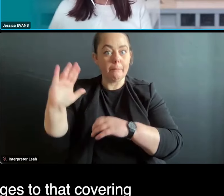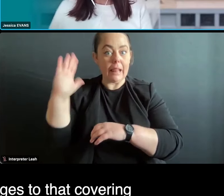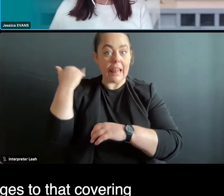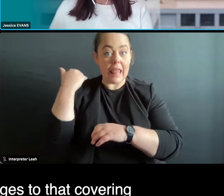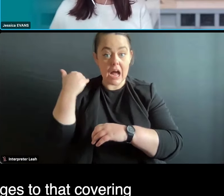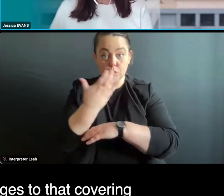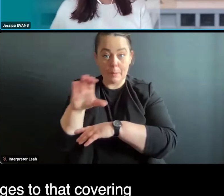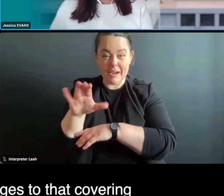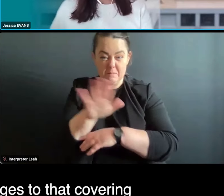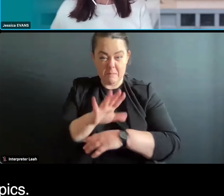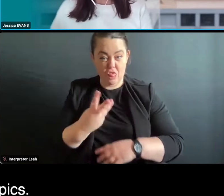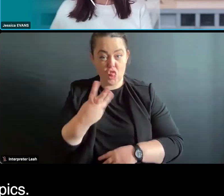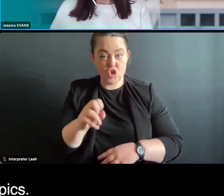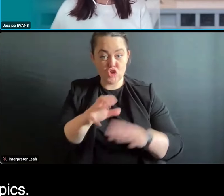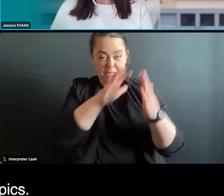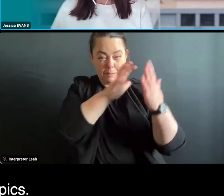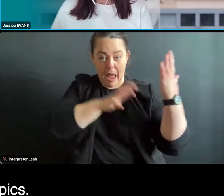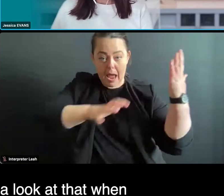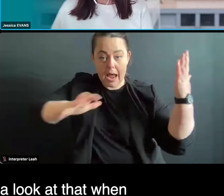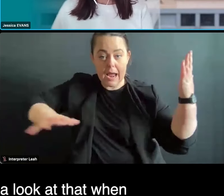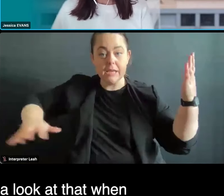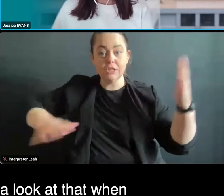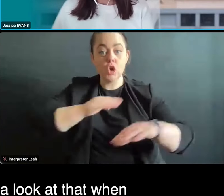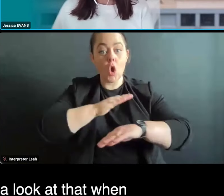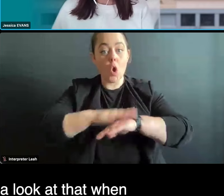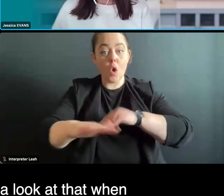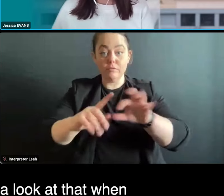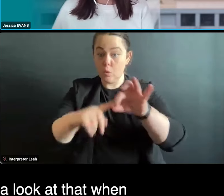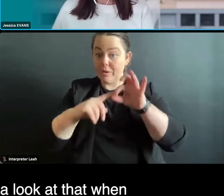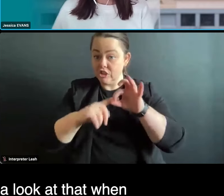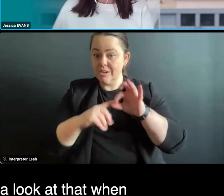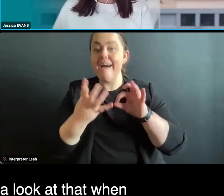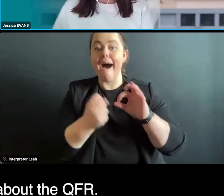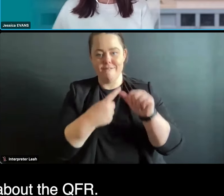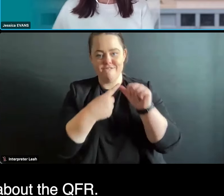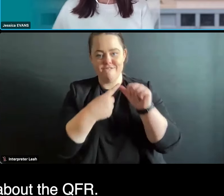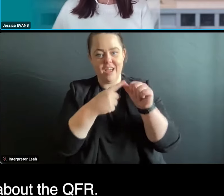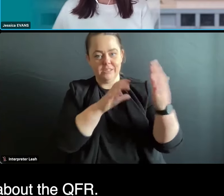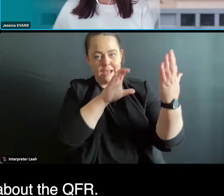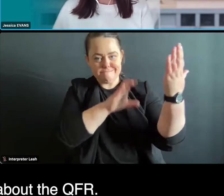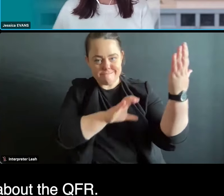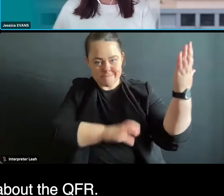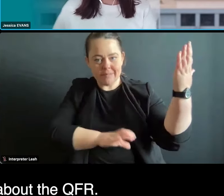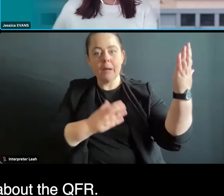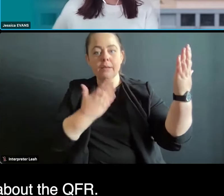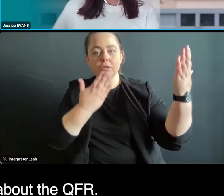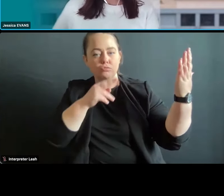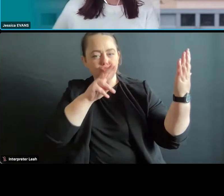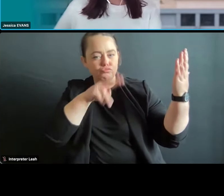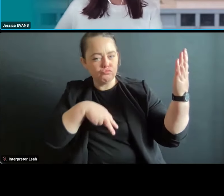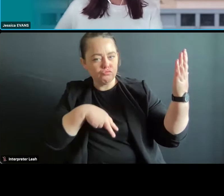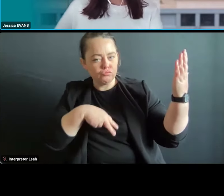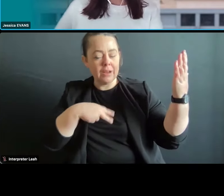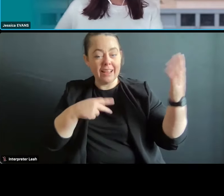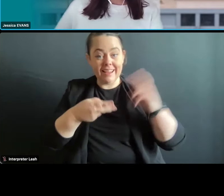that, covering all sorts of topics. So I encourage you to take a look at that when completing or thinking about the